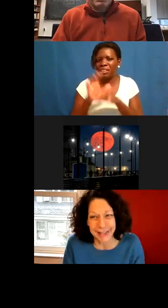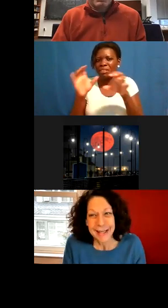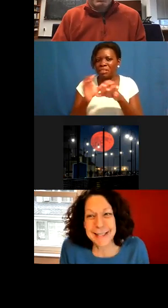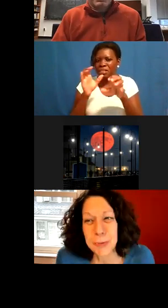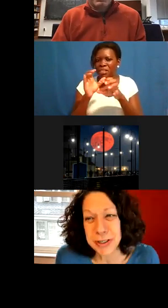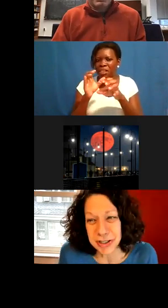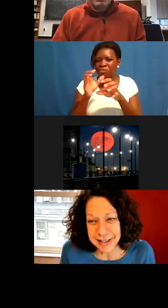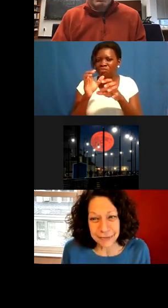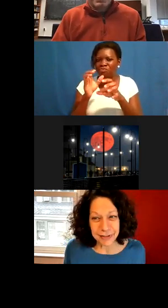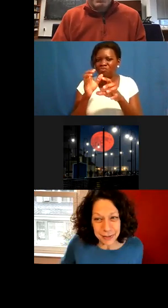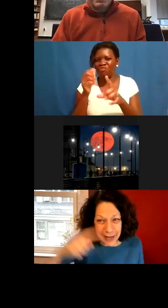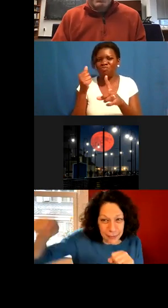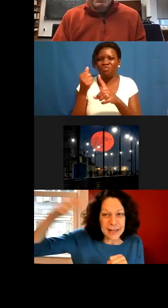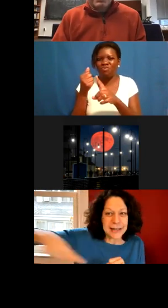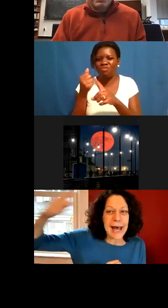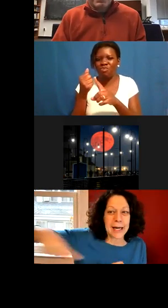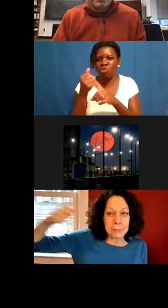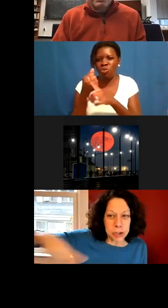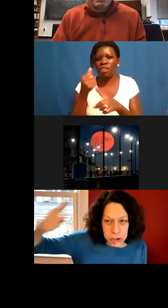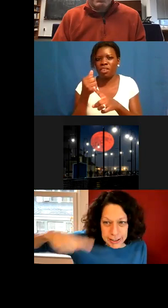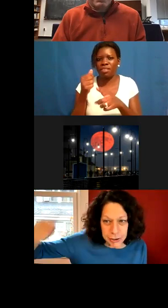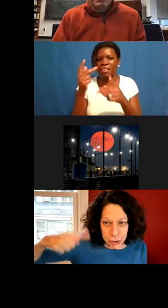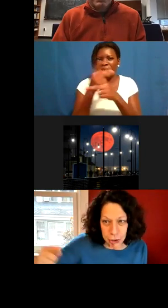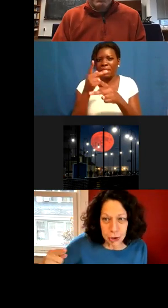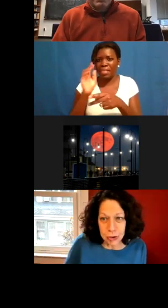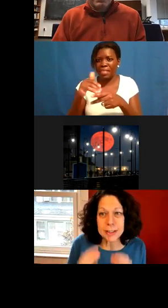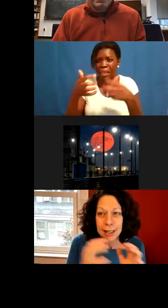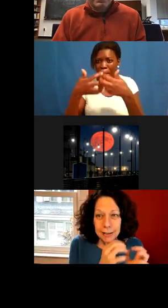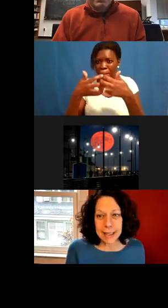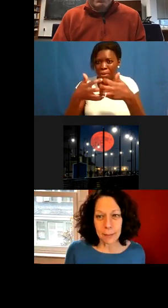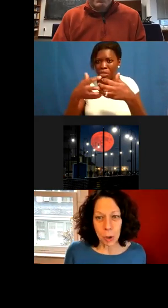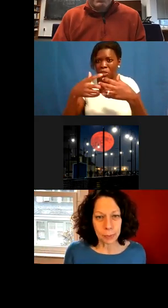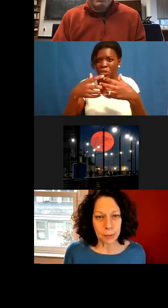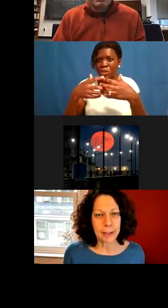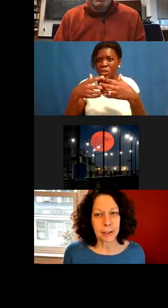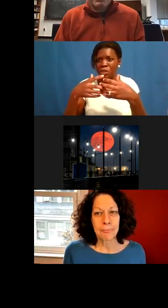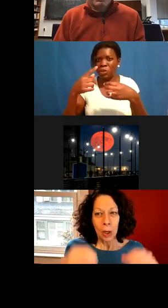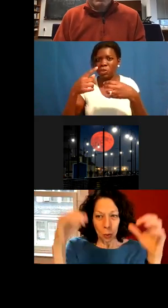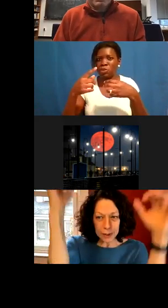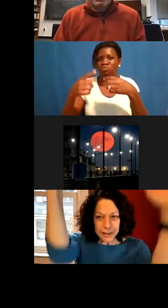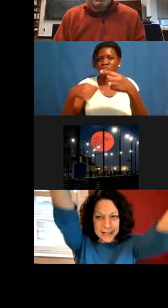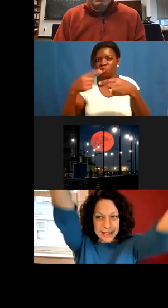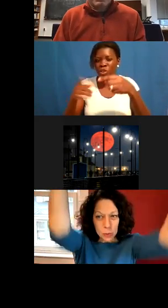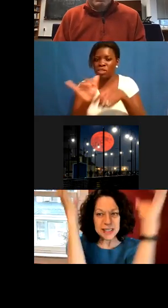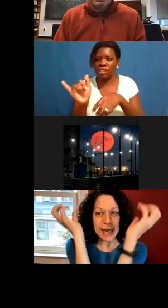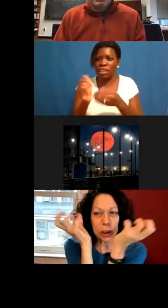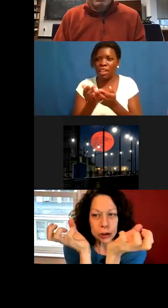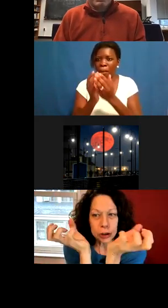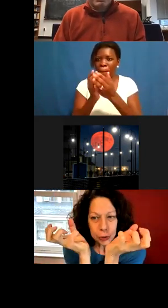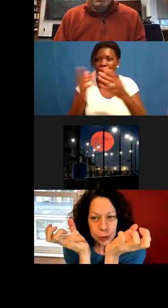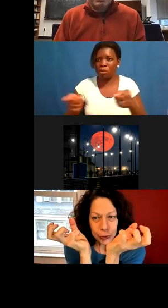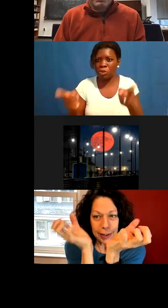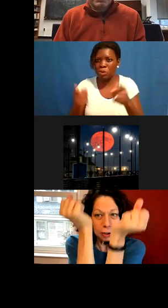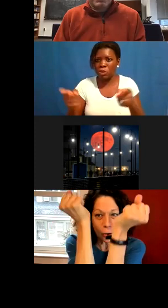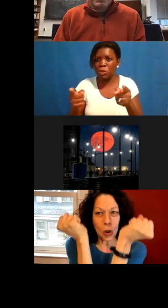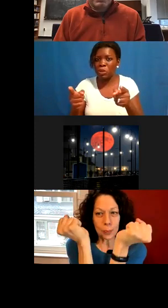trick to originally figure out that that machine turns like a boat propeller. What they did was they